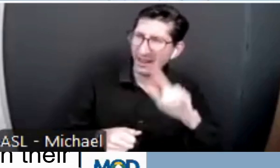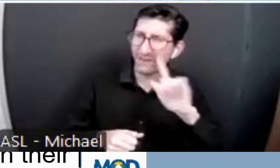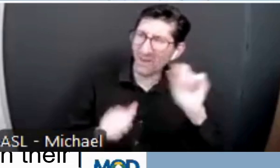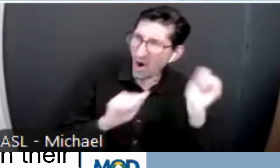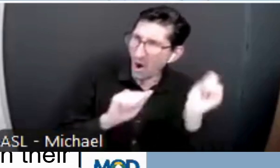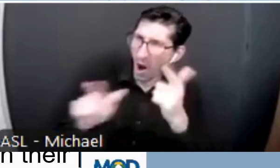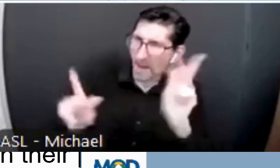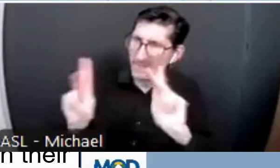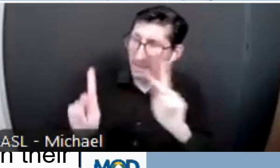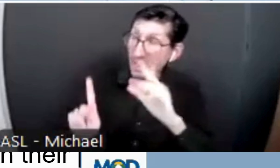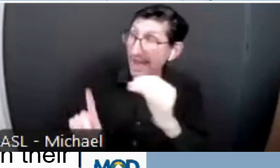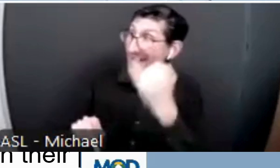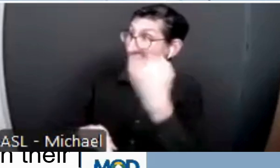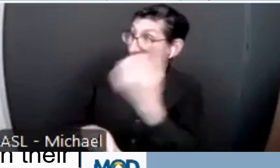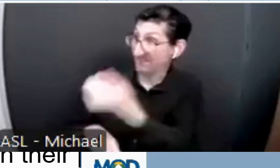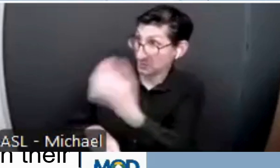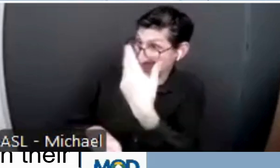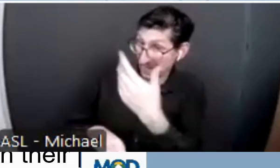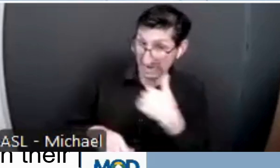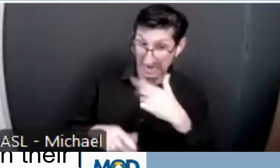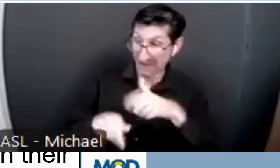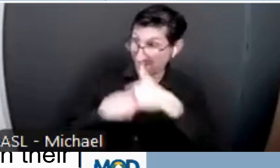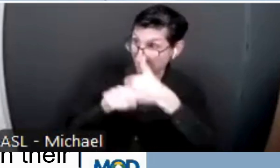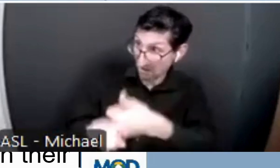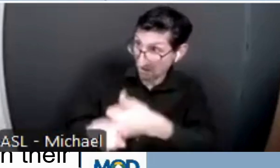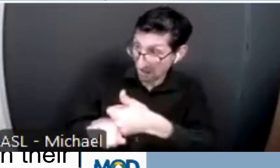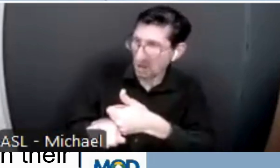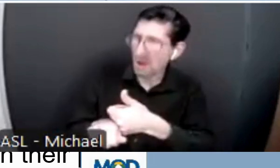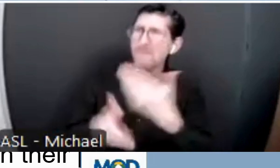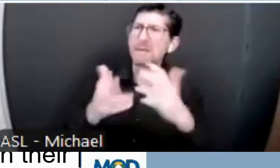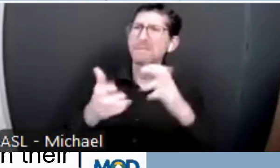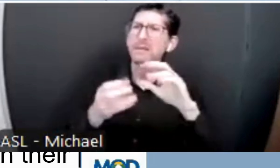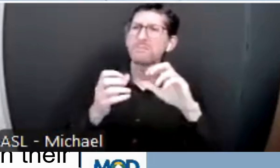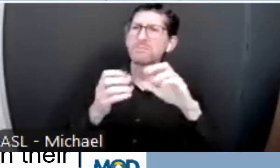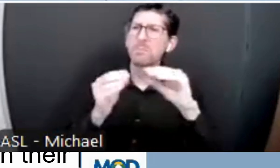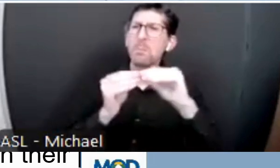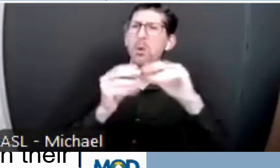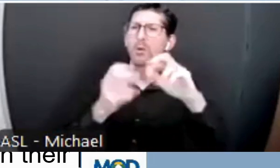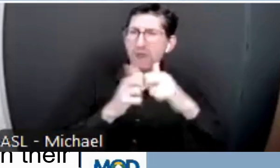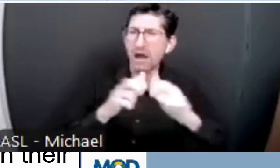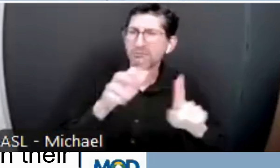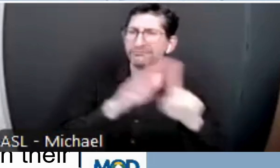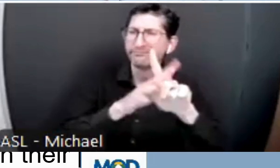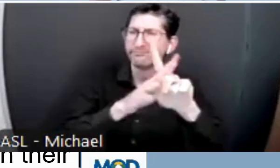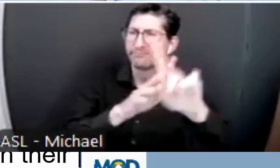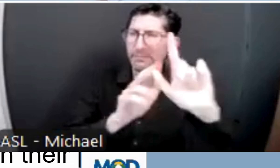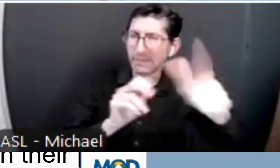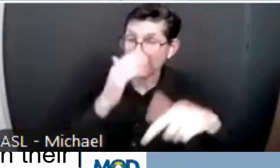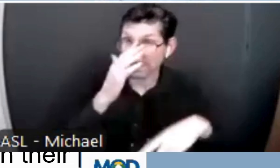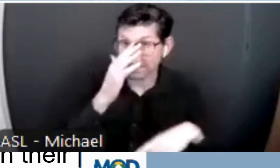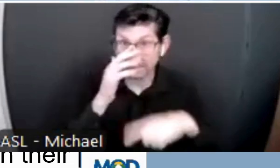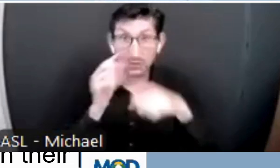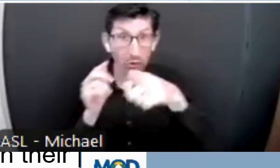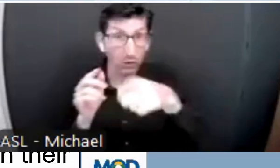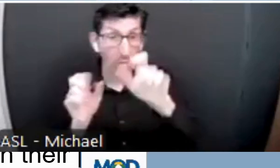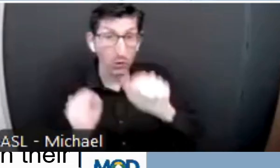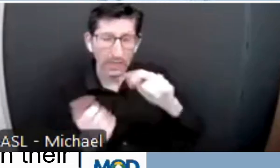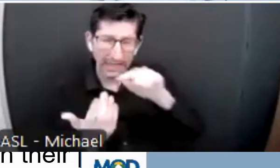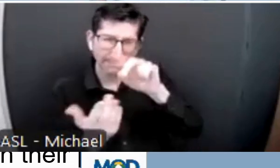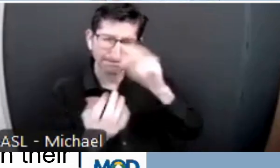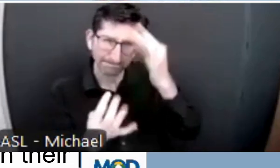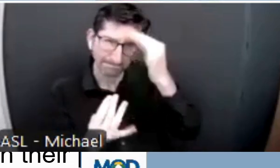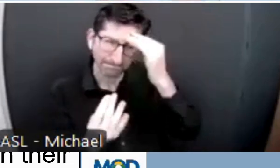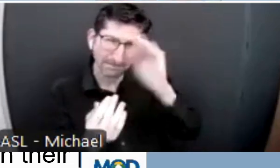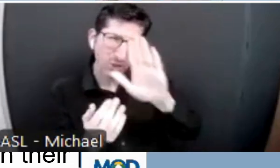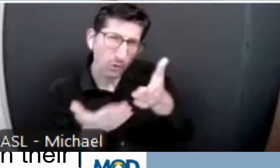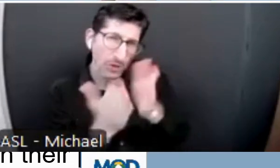difficulties later on? So identifying these concerns, you can look at your request and decide if you want